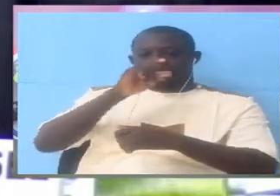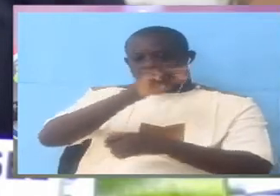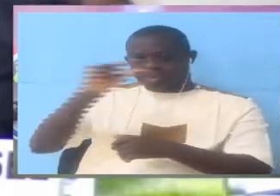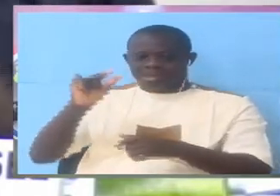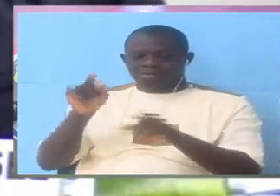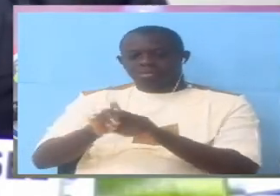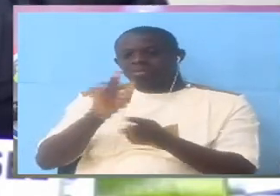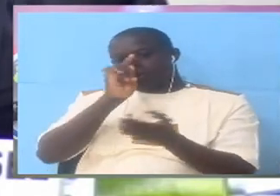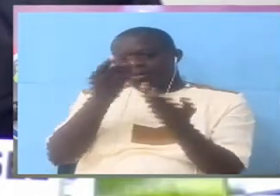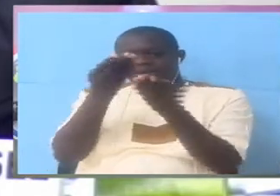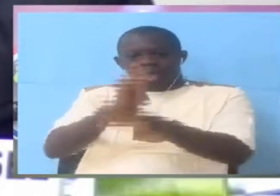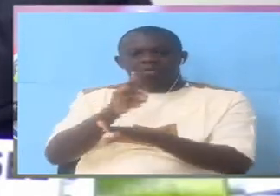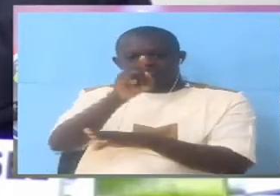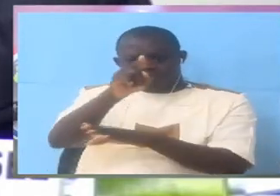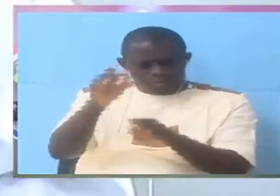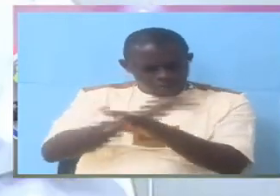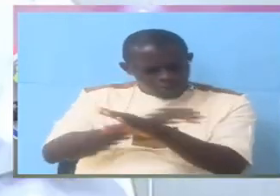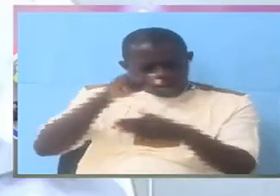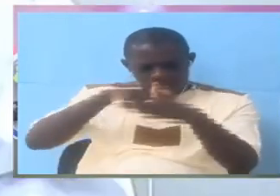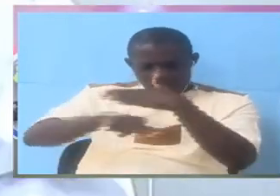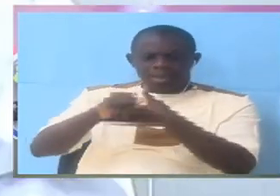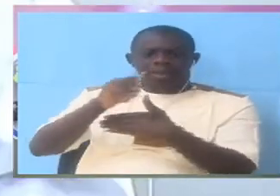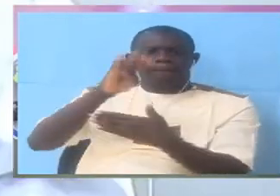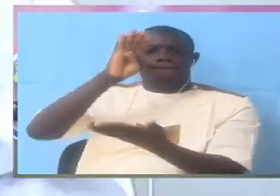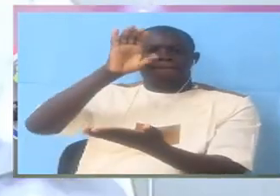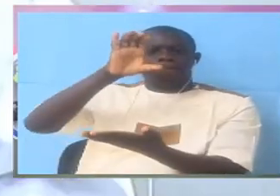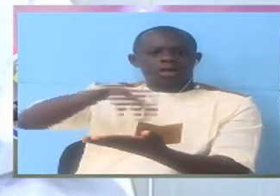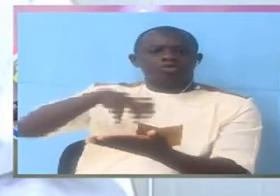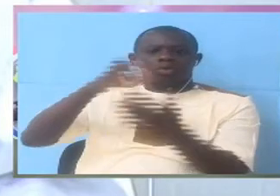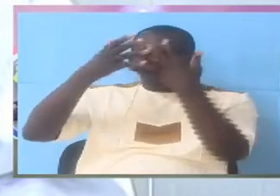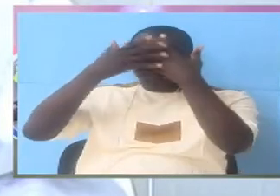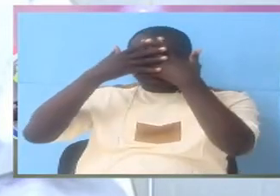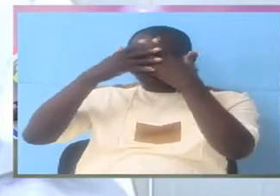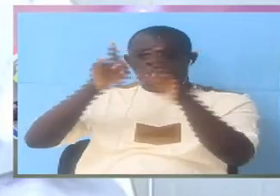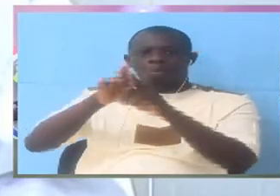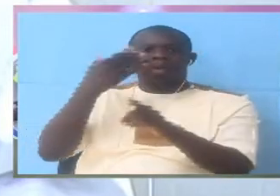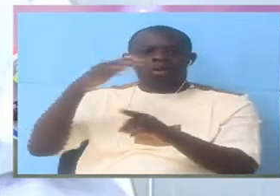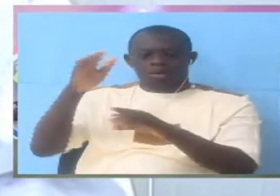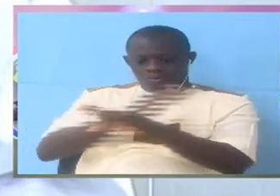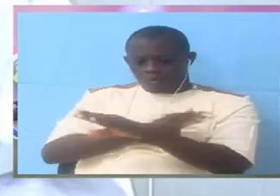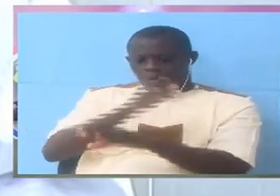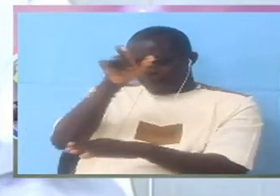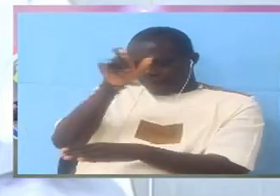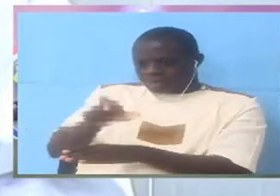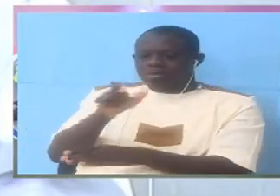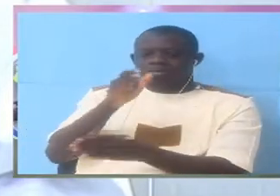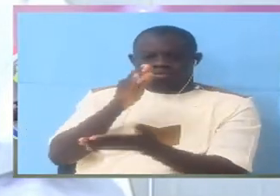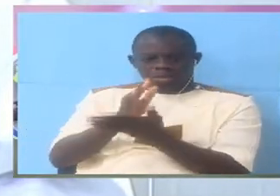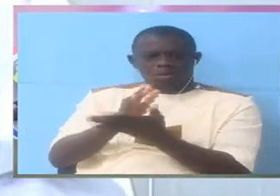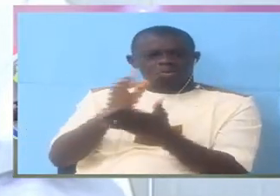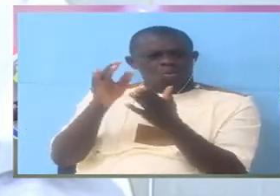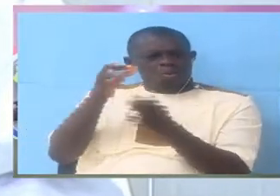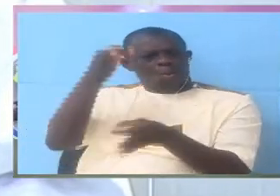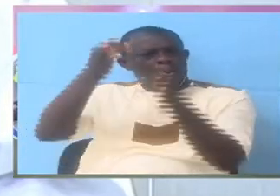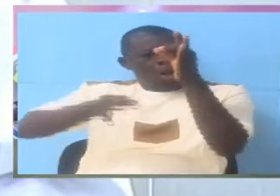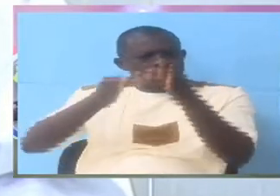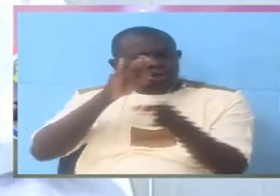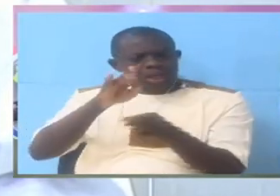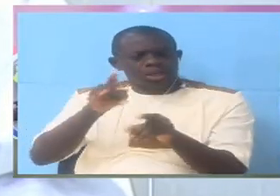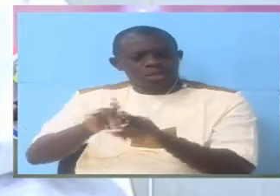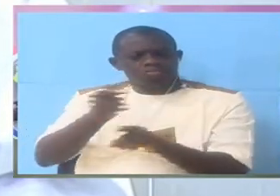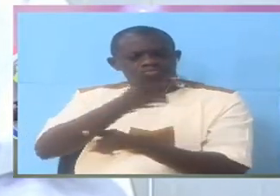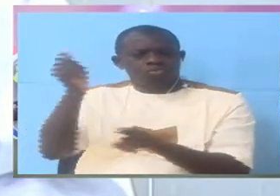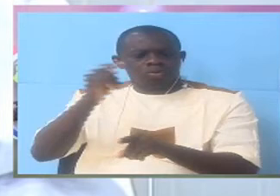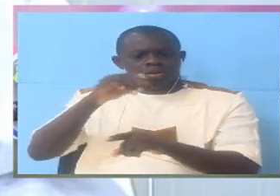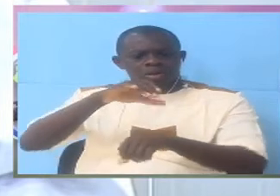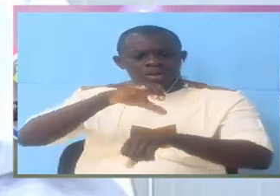Counsel. But you were there in mile 2 with them when they were sentenced to death. When they came, they said, the sentence was how? I asked them.